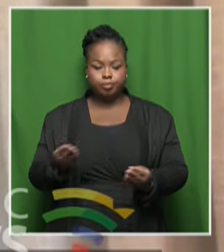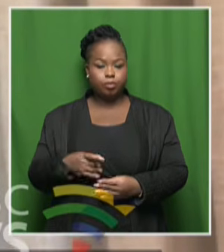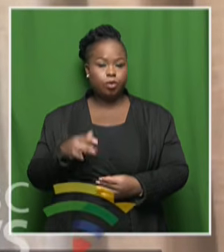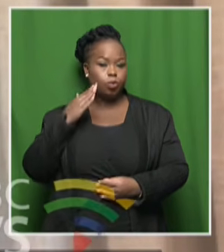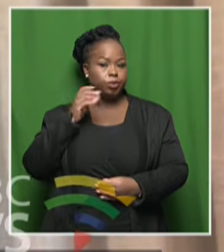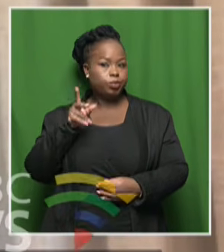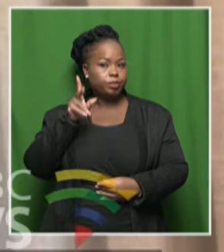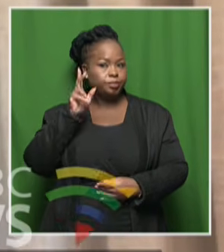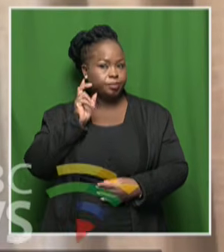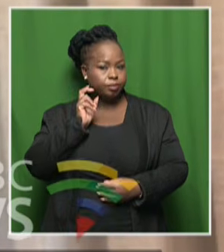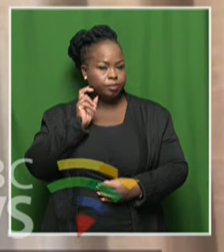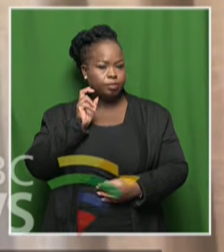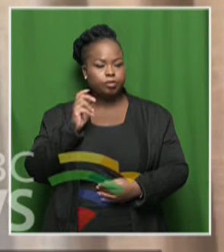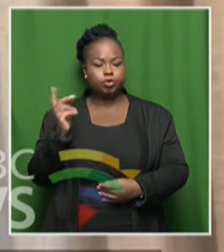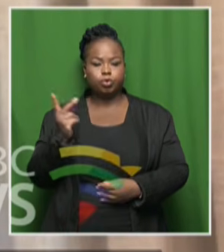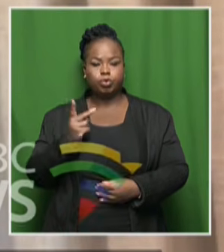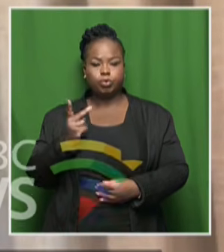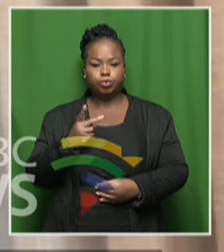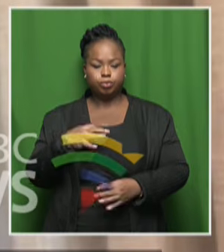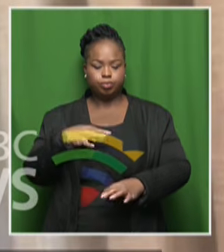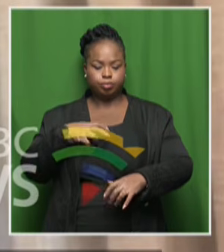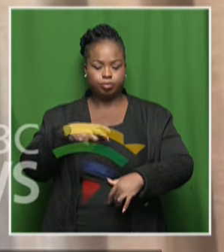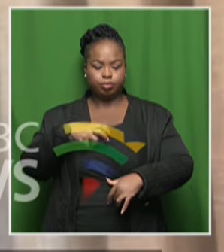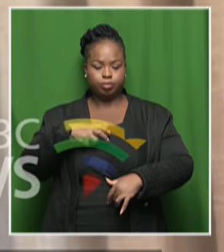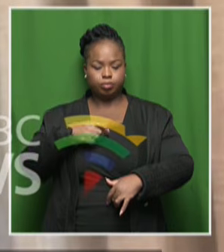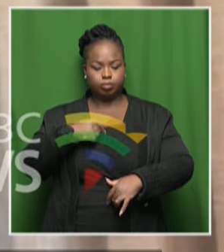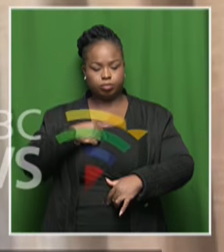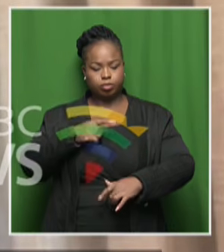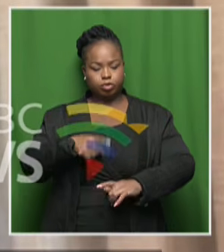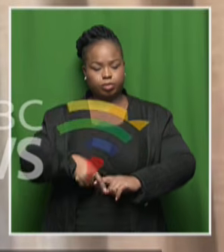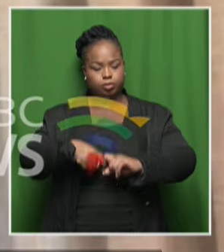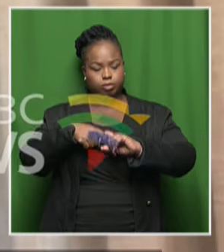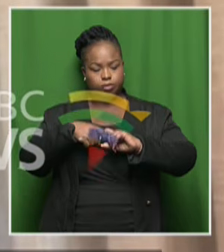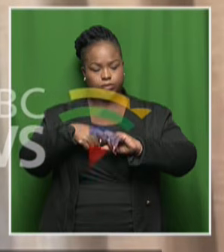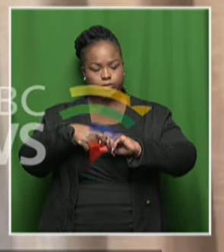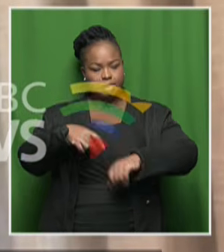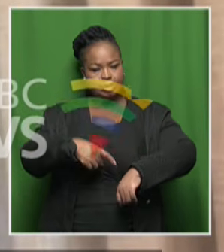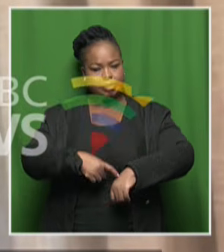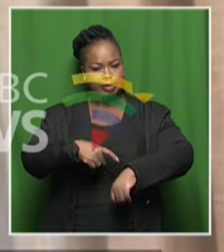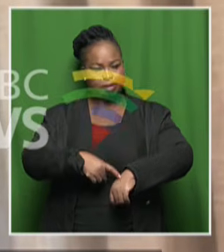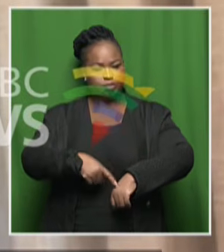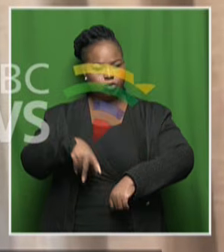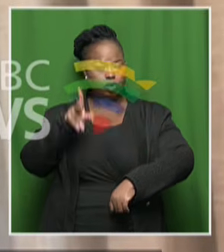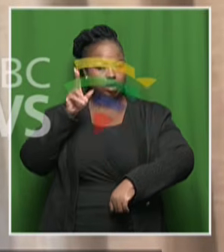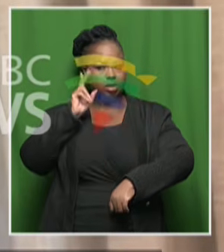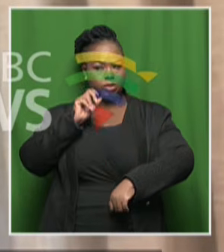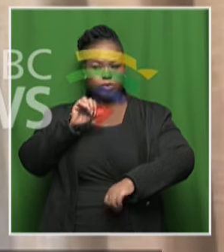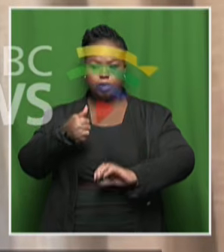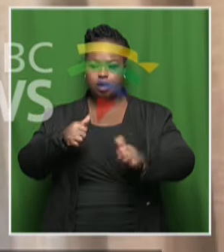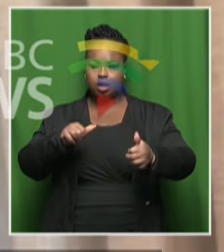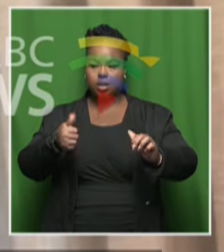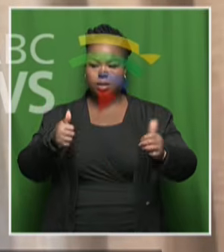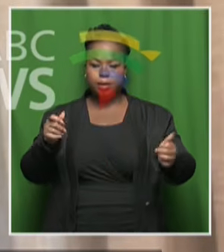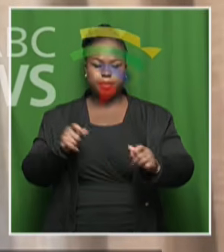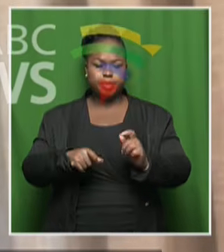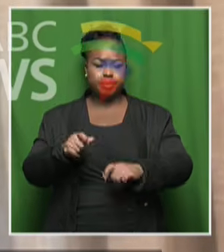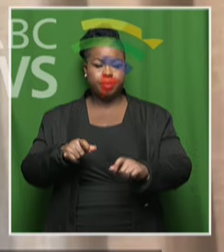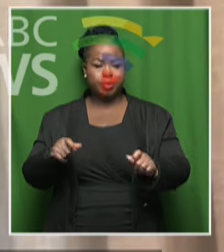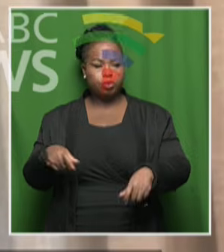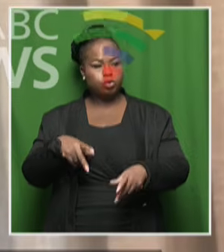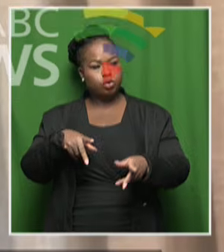listening, you kind of attune, you pause, as I said, and you take the time to listen to the others, to listen